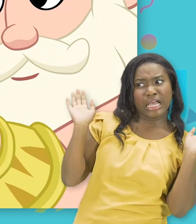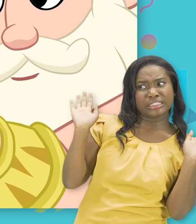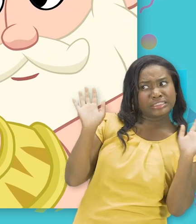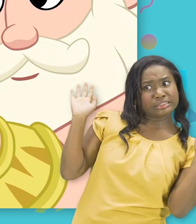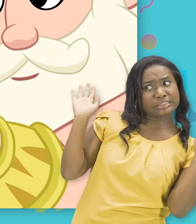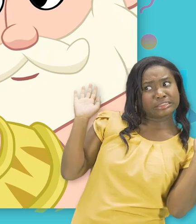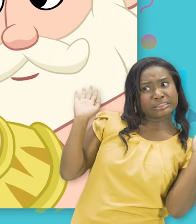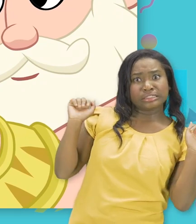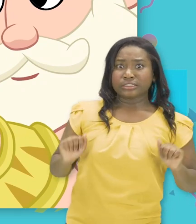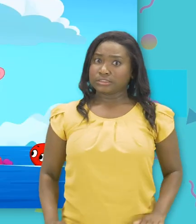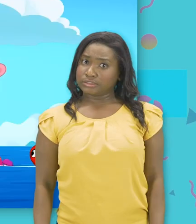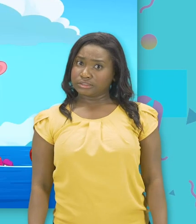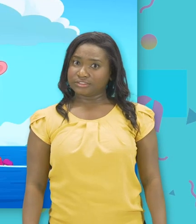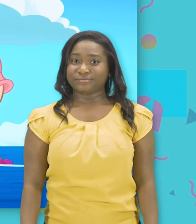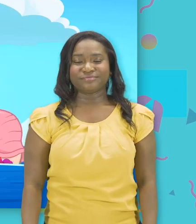Feelings, I?